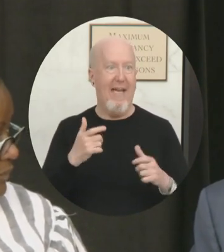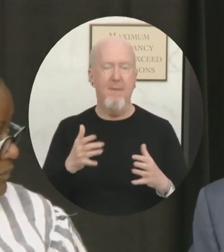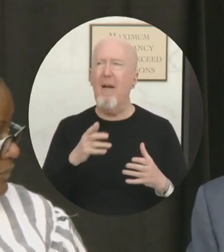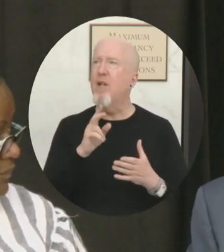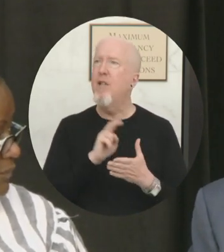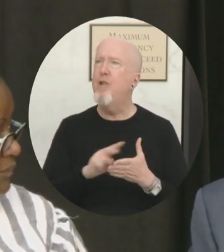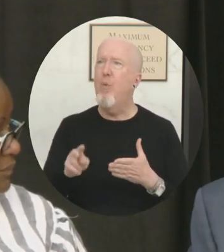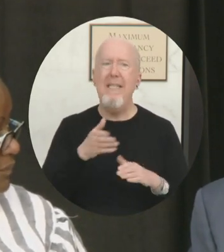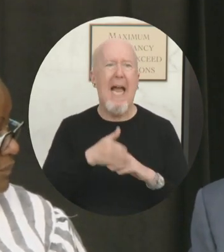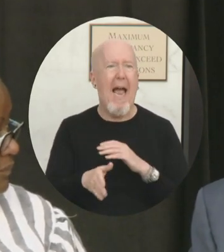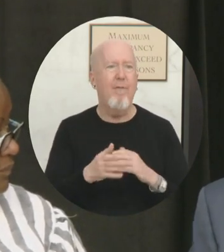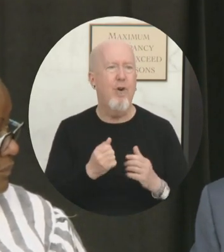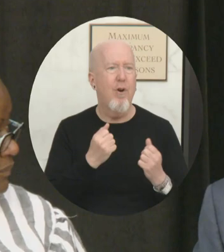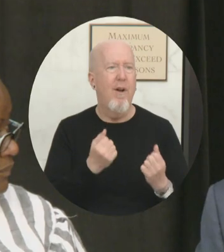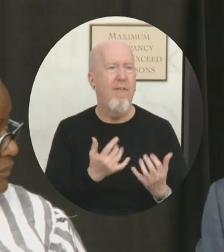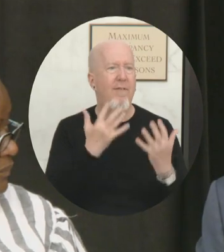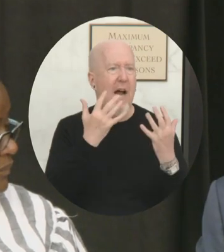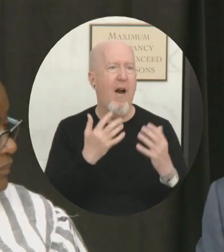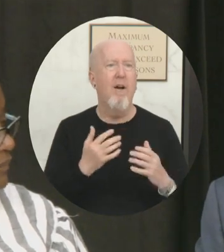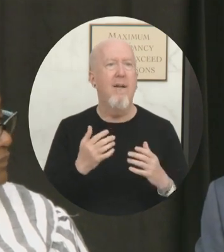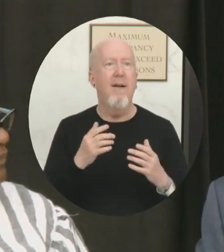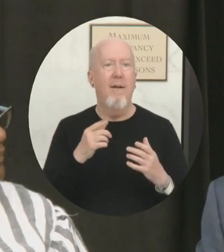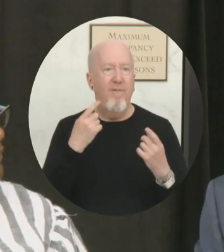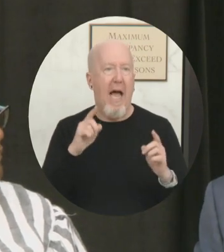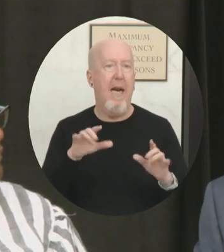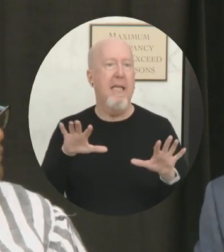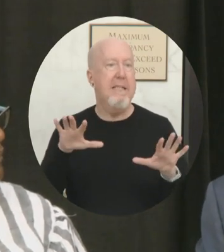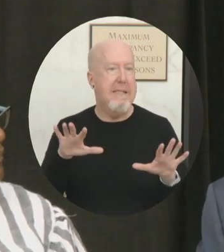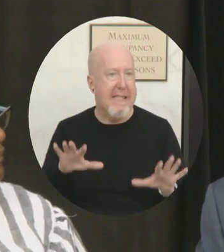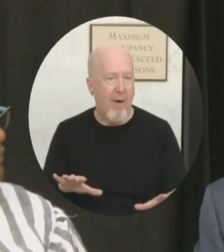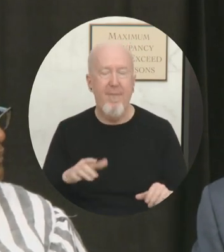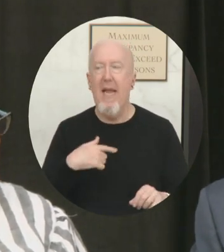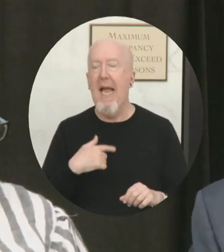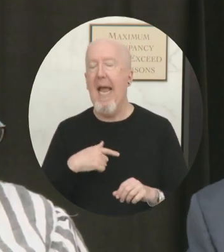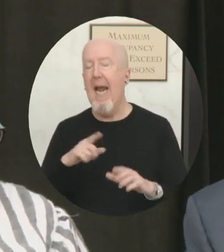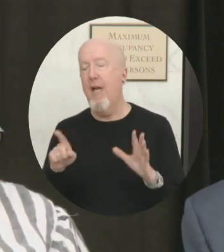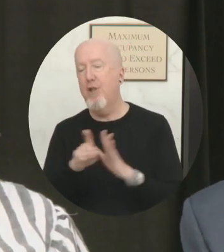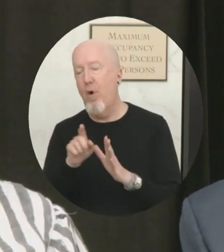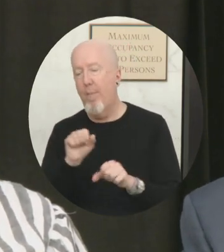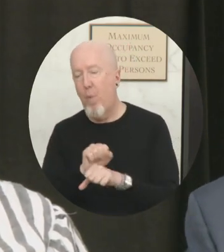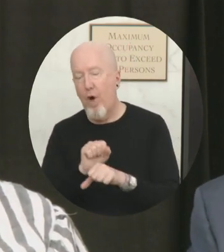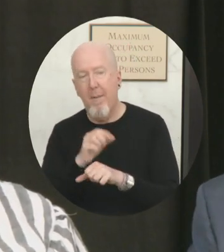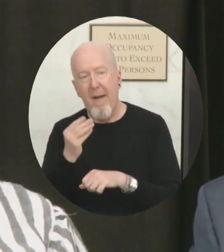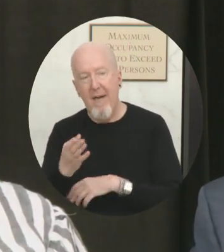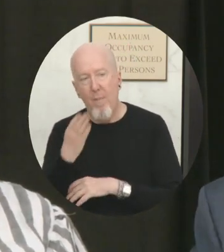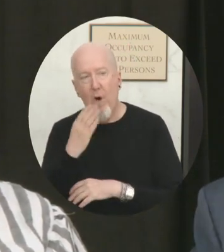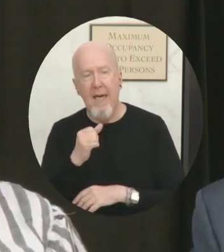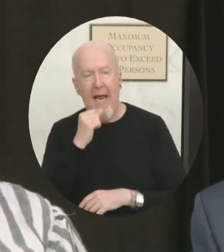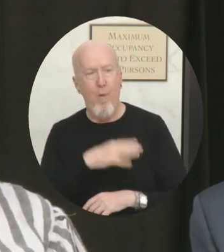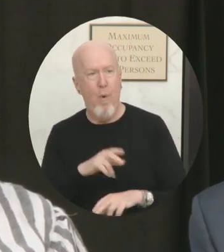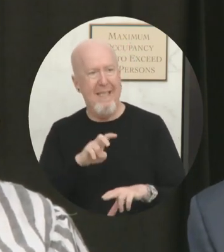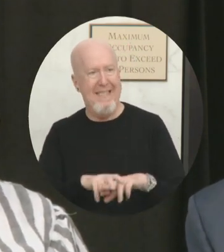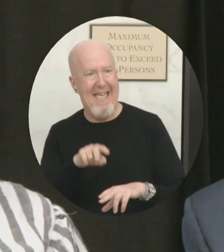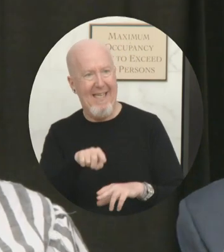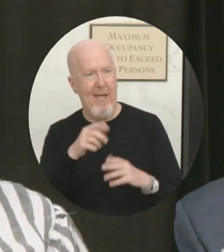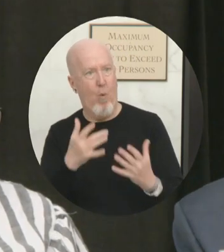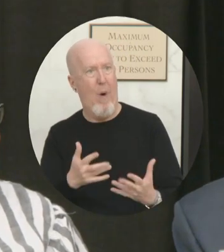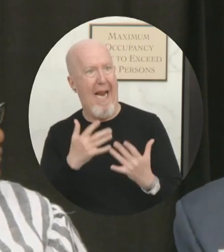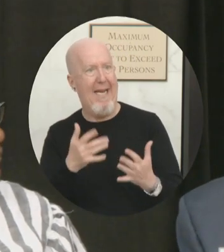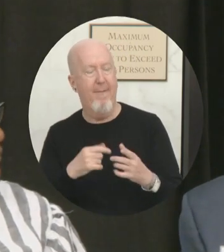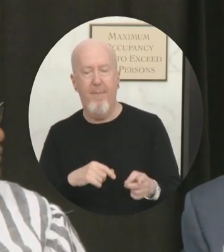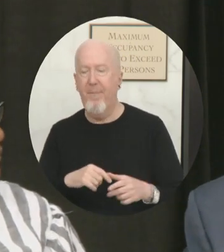fire and things were kind of settling down. And I came into work early Monday morning and there was a woman in my office. And